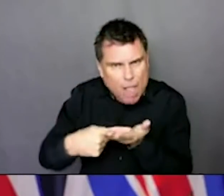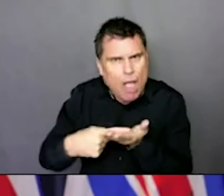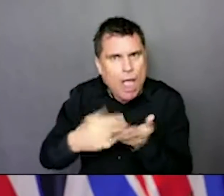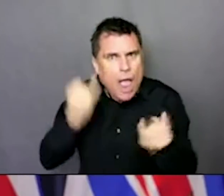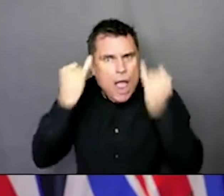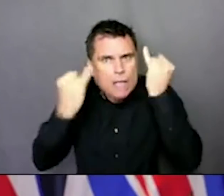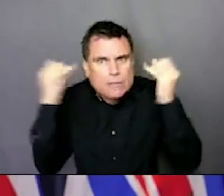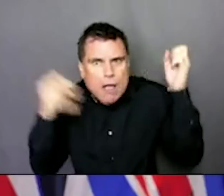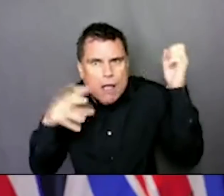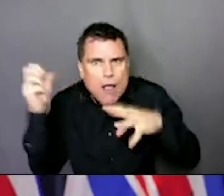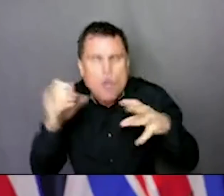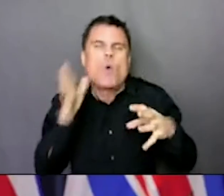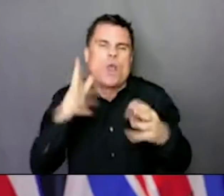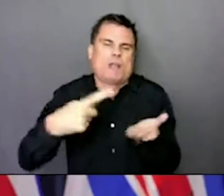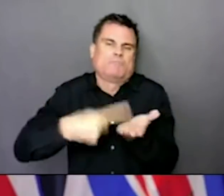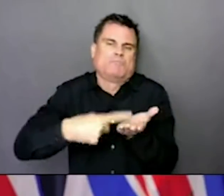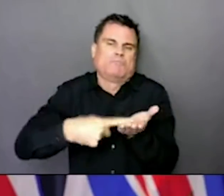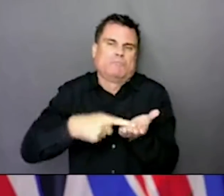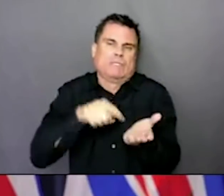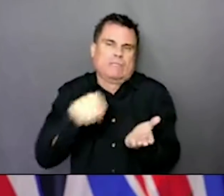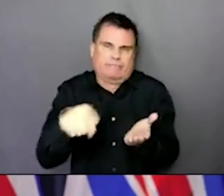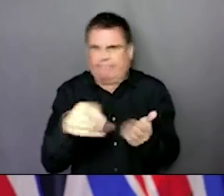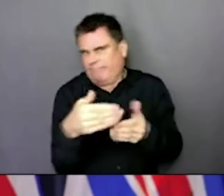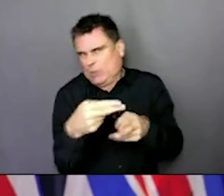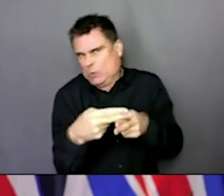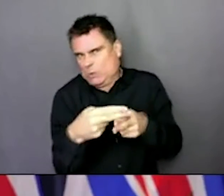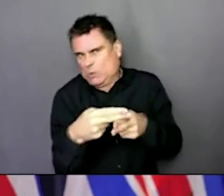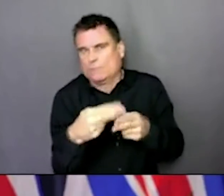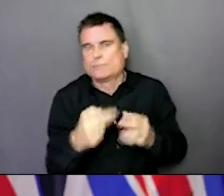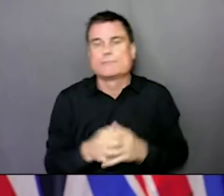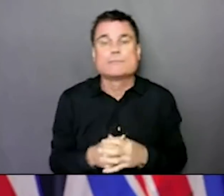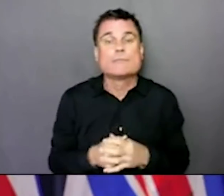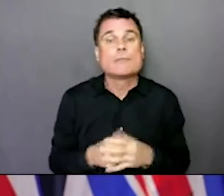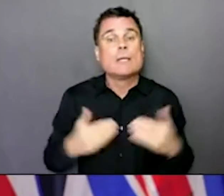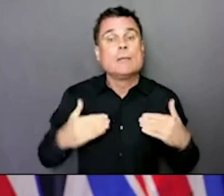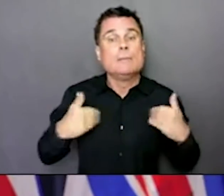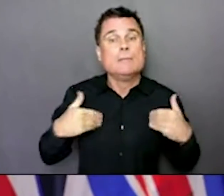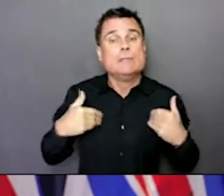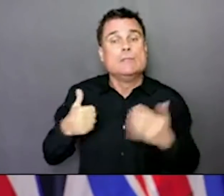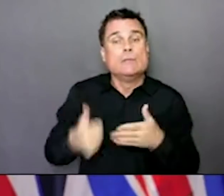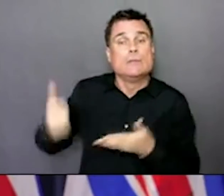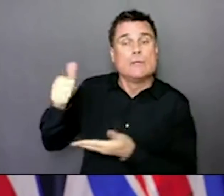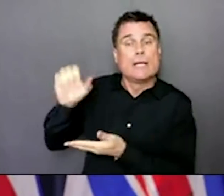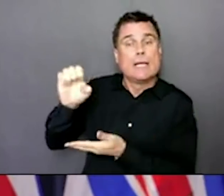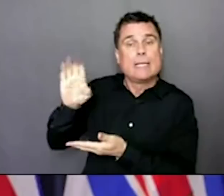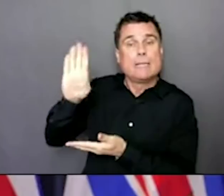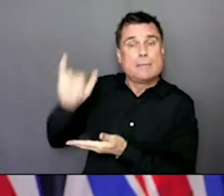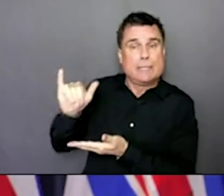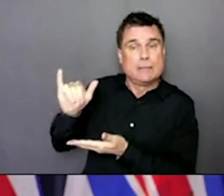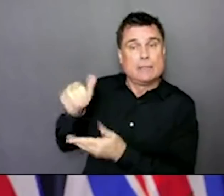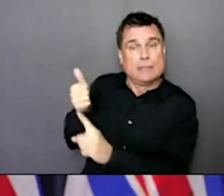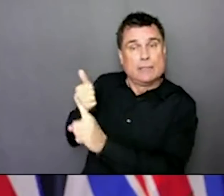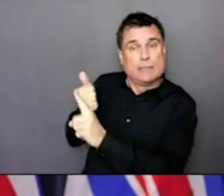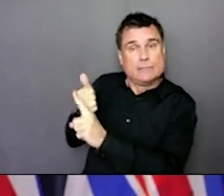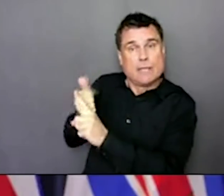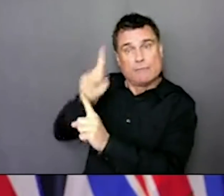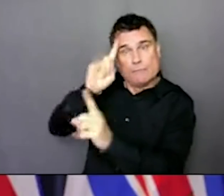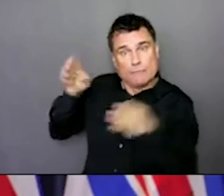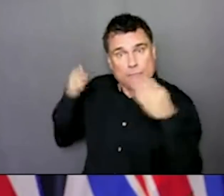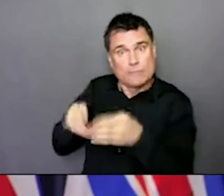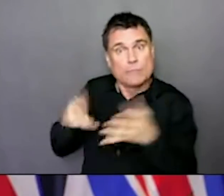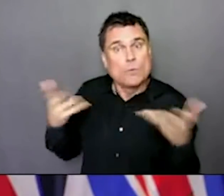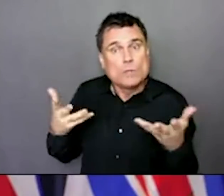addressing the housing crisis here in British Columbia, not just homelessness, which is fundamental and front of mind for all of us, but also making sure